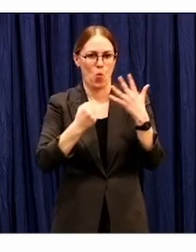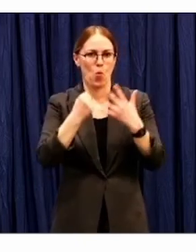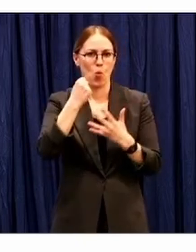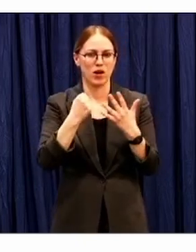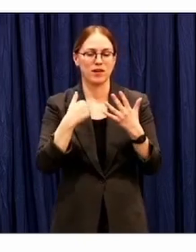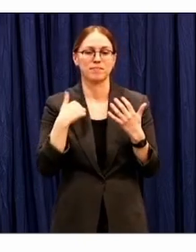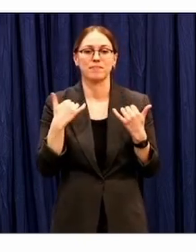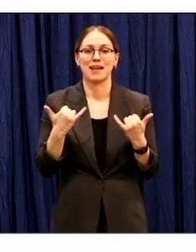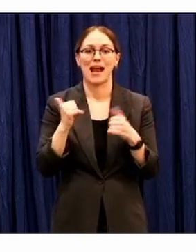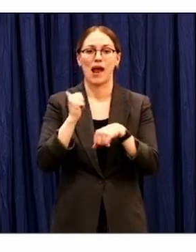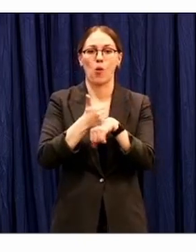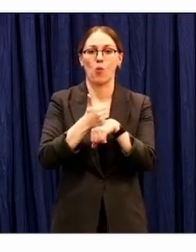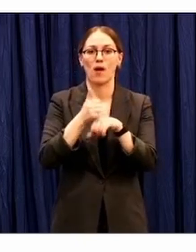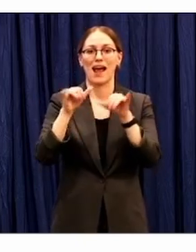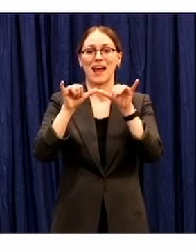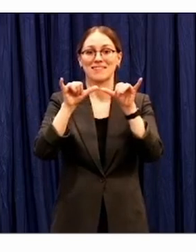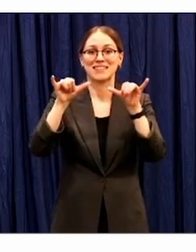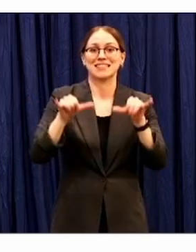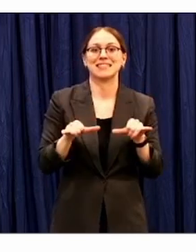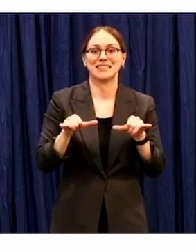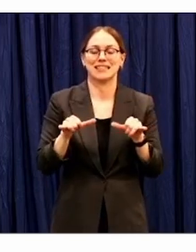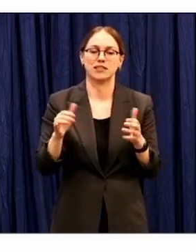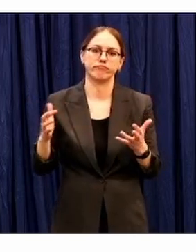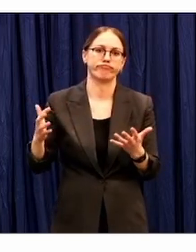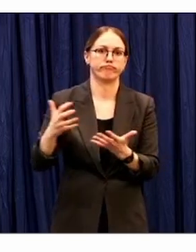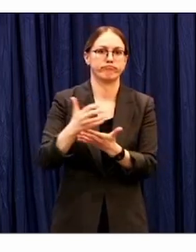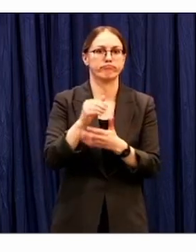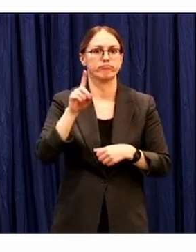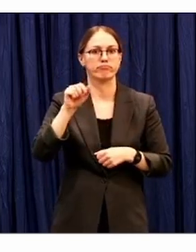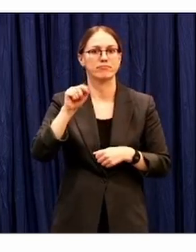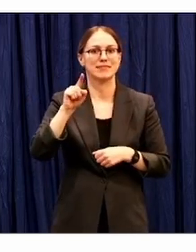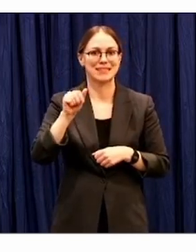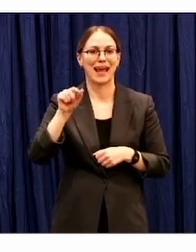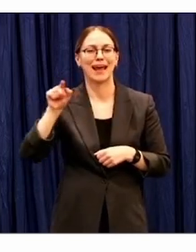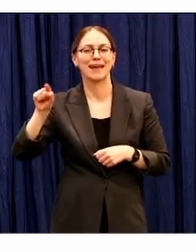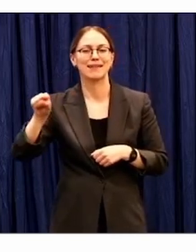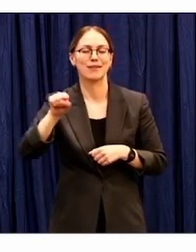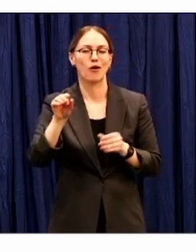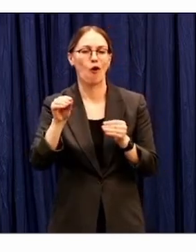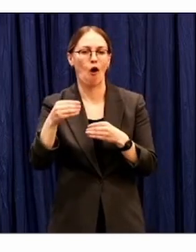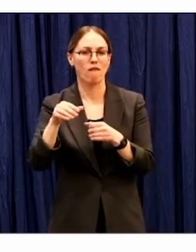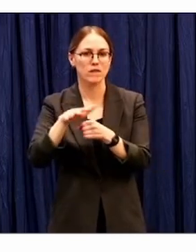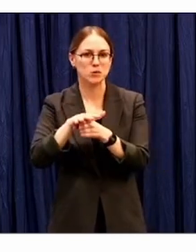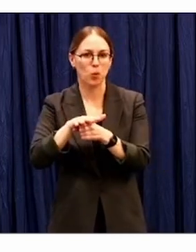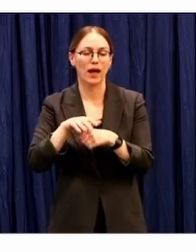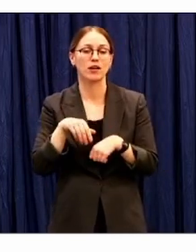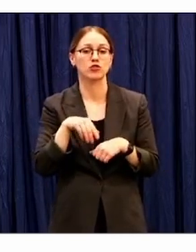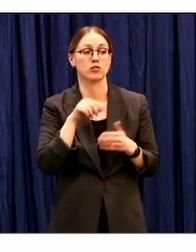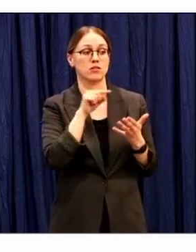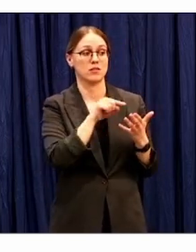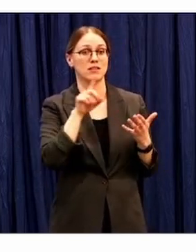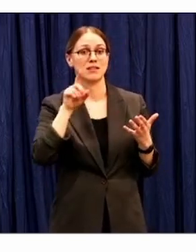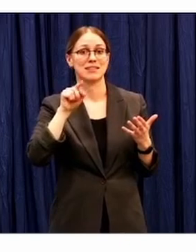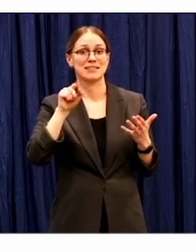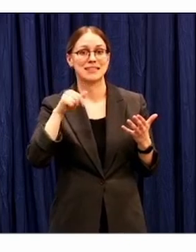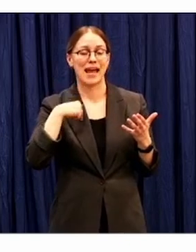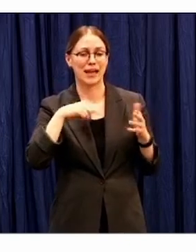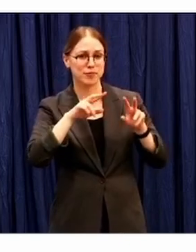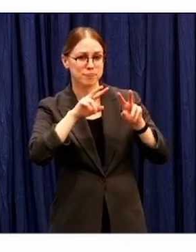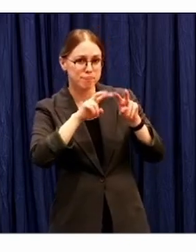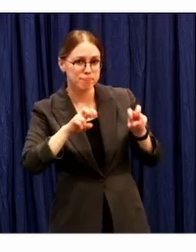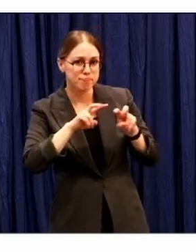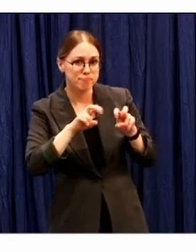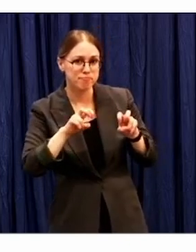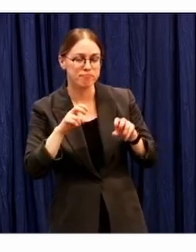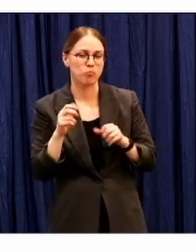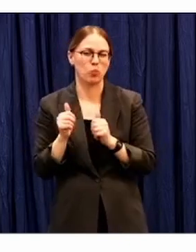have metadata about State of Michigan executive branch applications. And from looking at that data, we took a risk-based